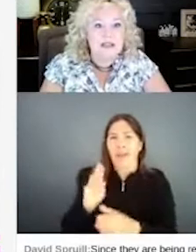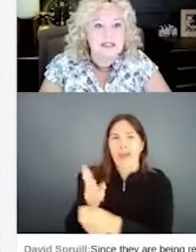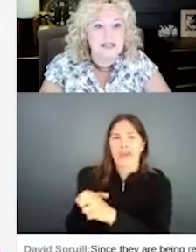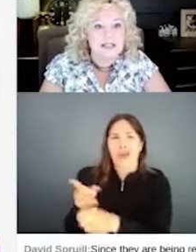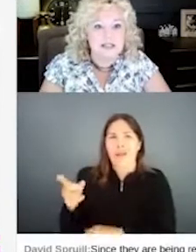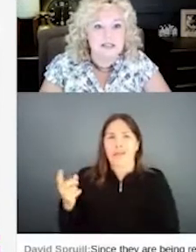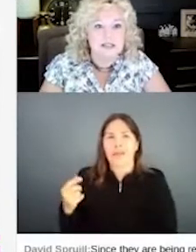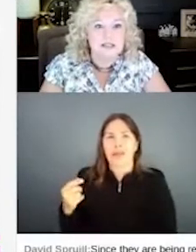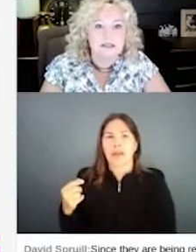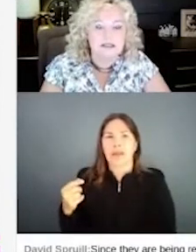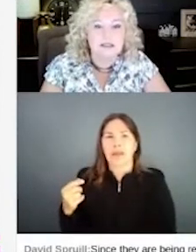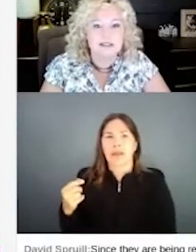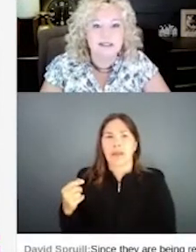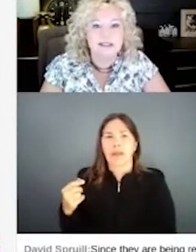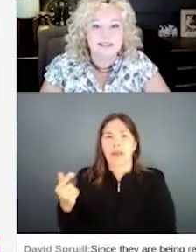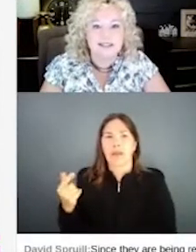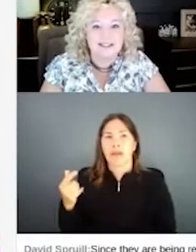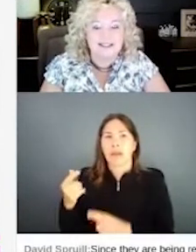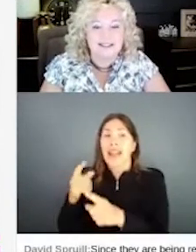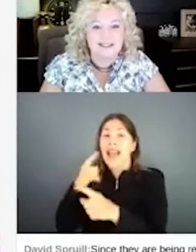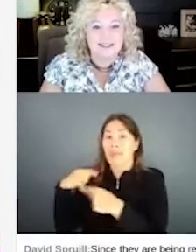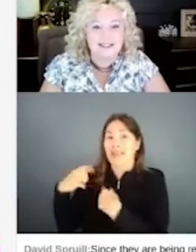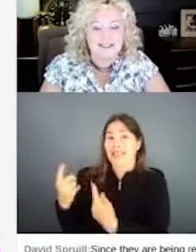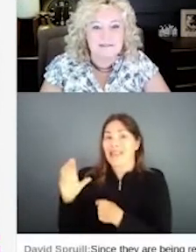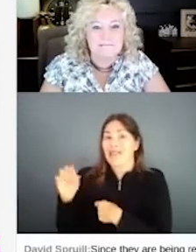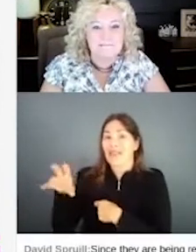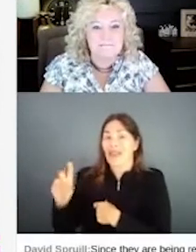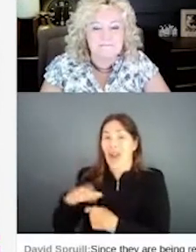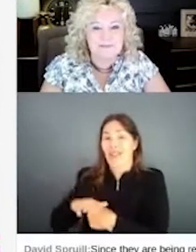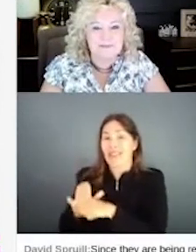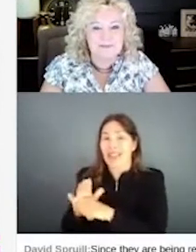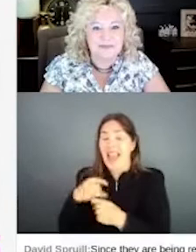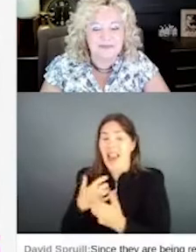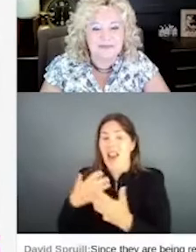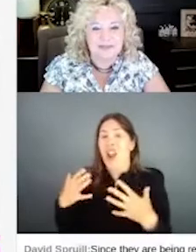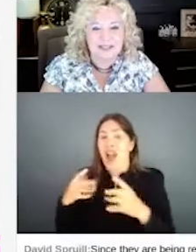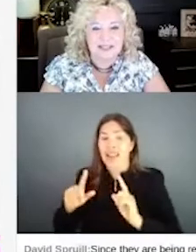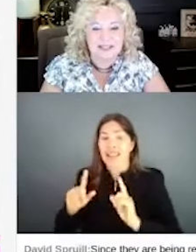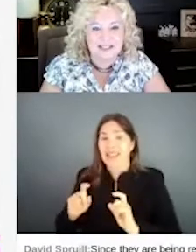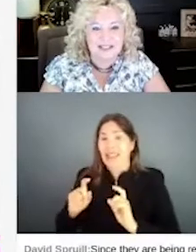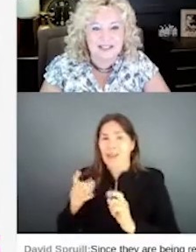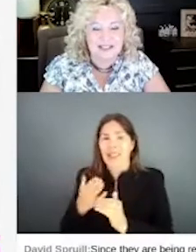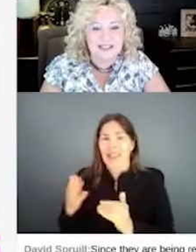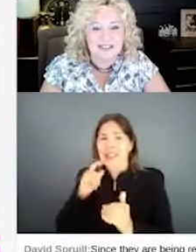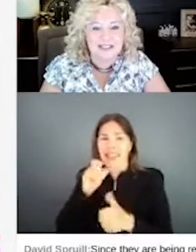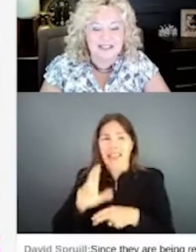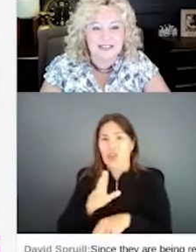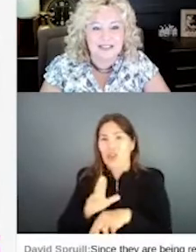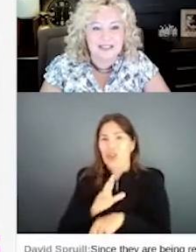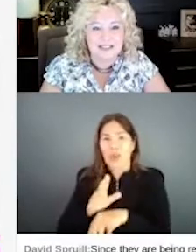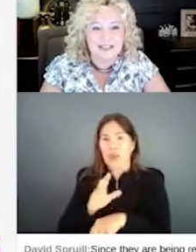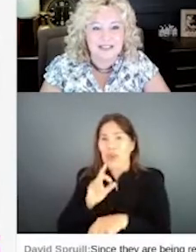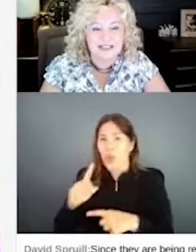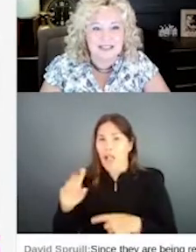Yes. Okay, since of COVID-19, I got a lot of exam vouchers I didn't use. Are they going to roll over or have to buy new ones in the